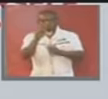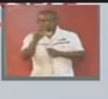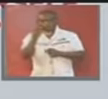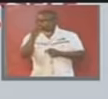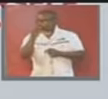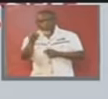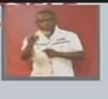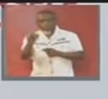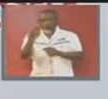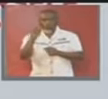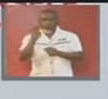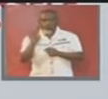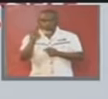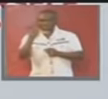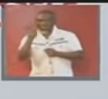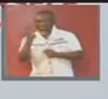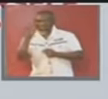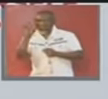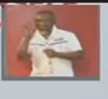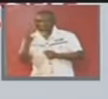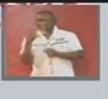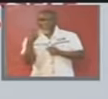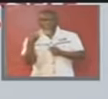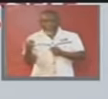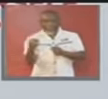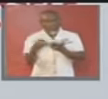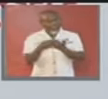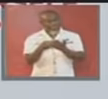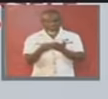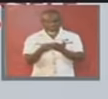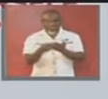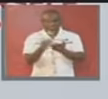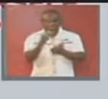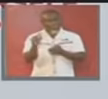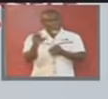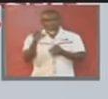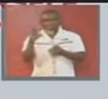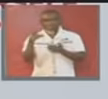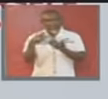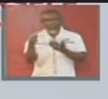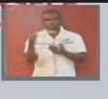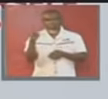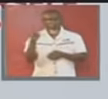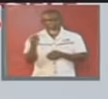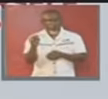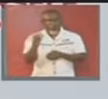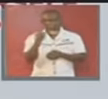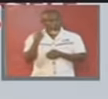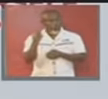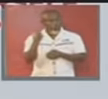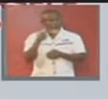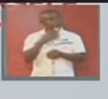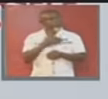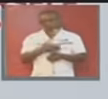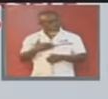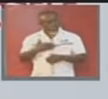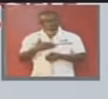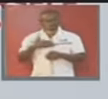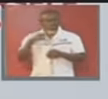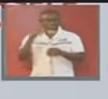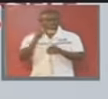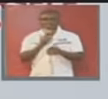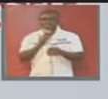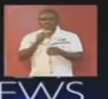$1.477 million to date, not $9 million. Okay, sorry. Prior, please get your facts right this